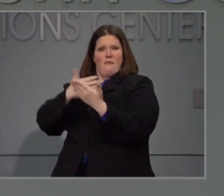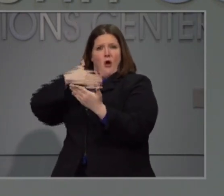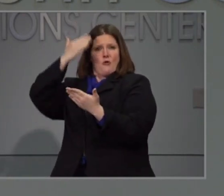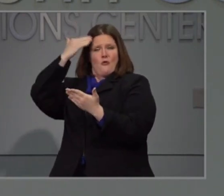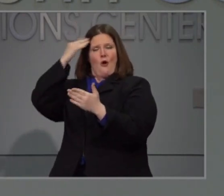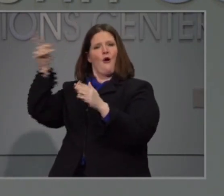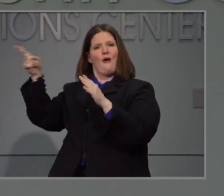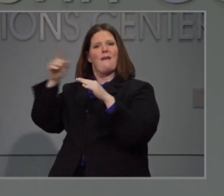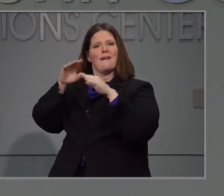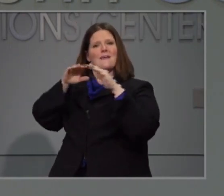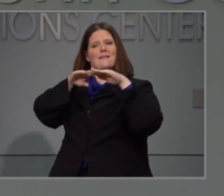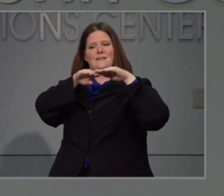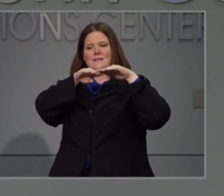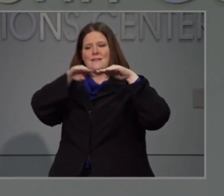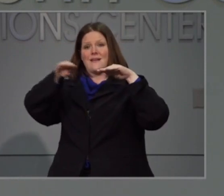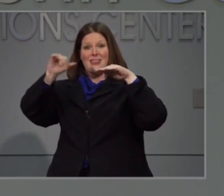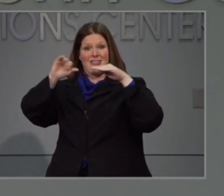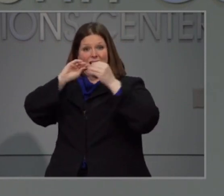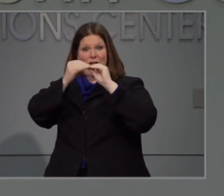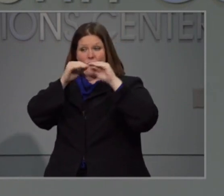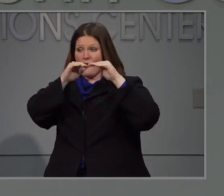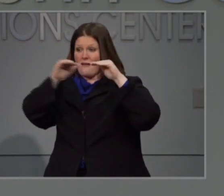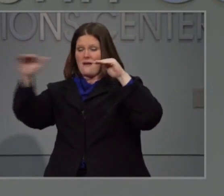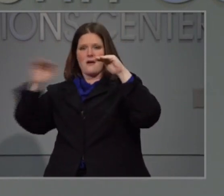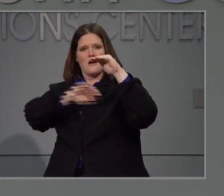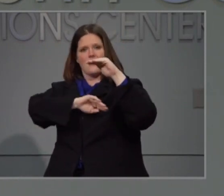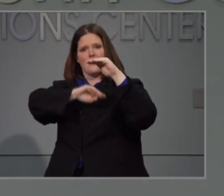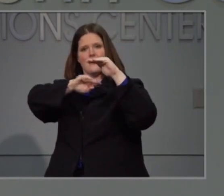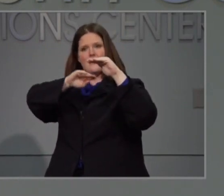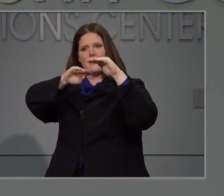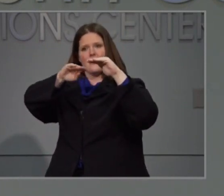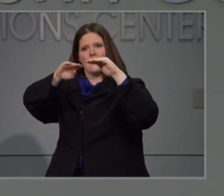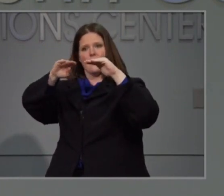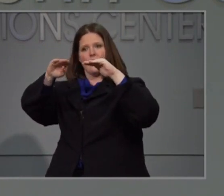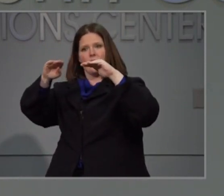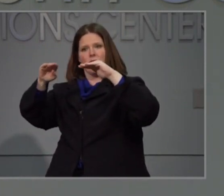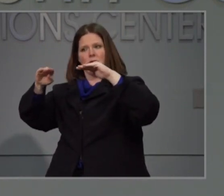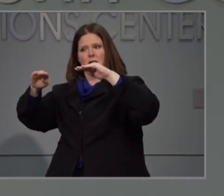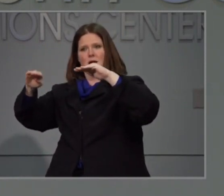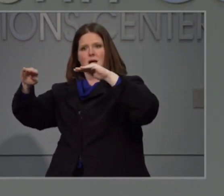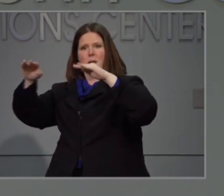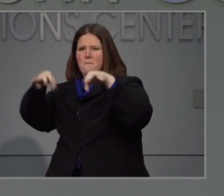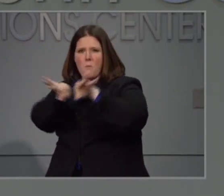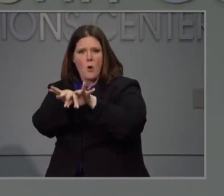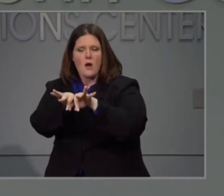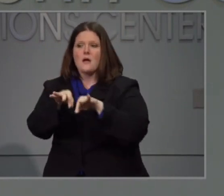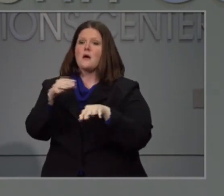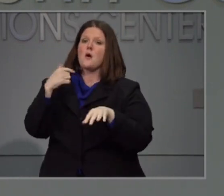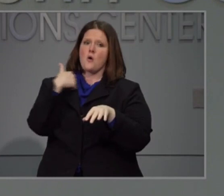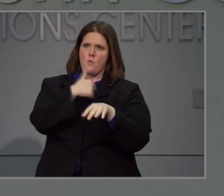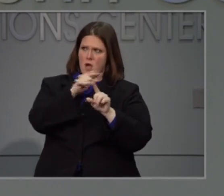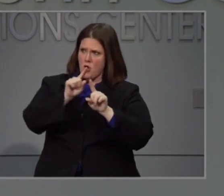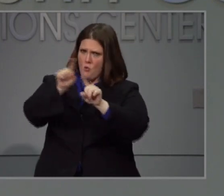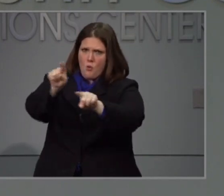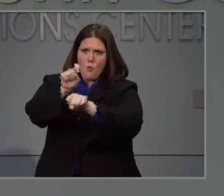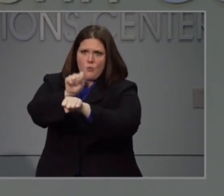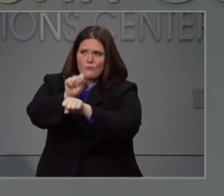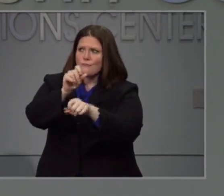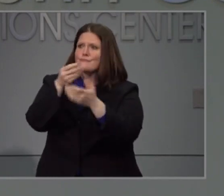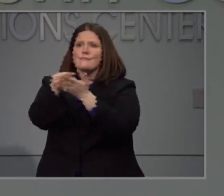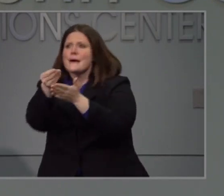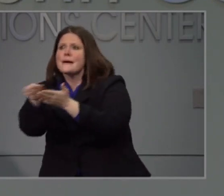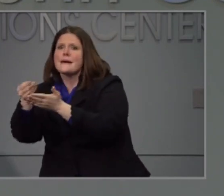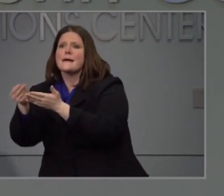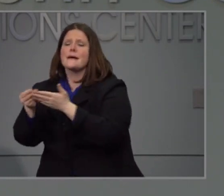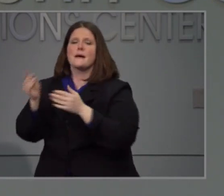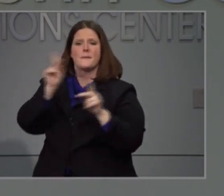as we enter into phase one that people will continue to be careful and that we can give a boost to our economy and that we can continue to move through